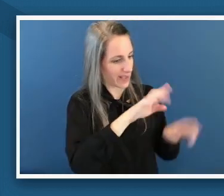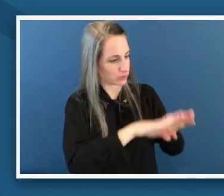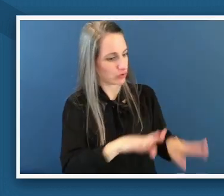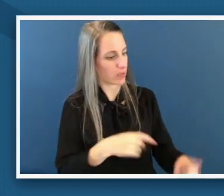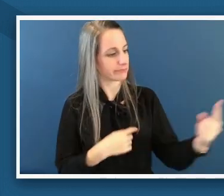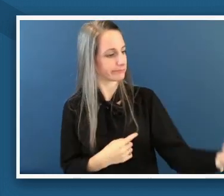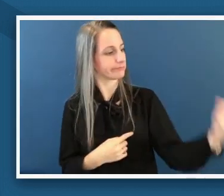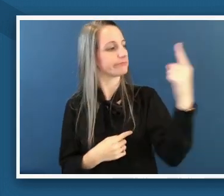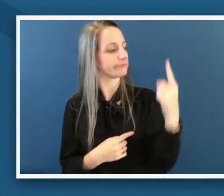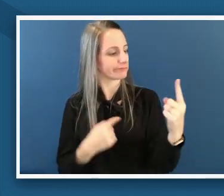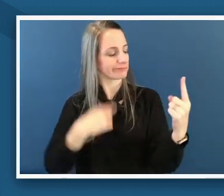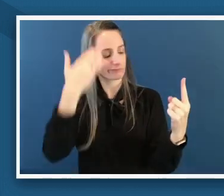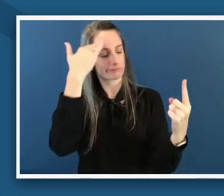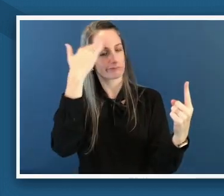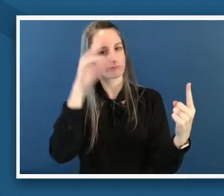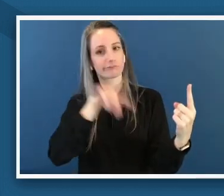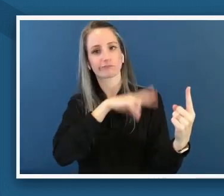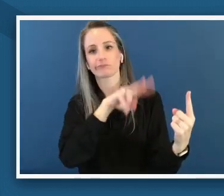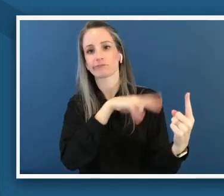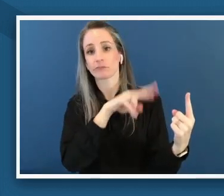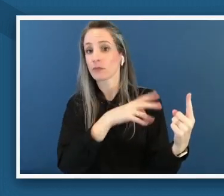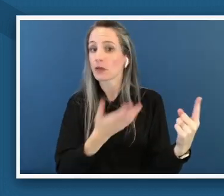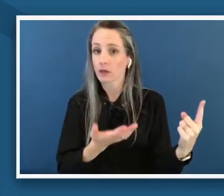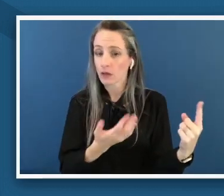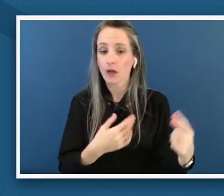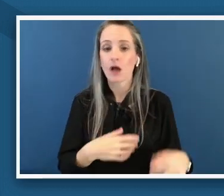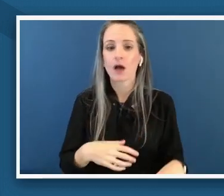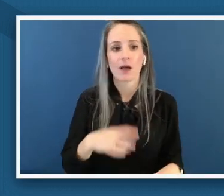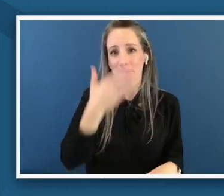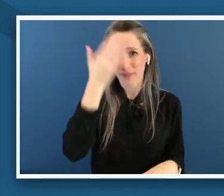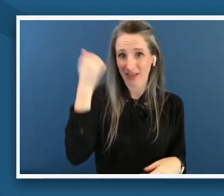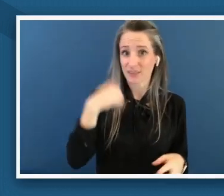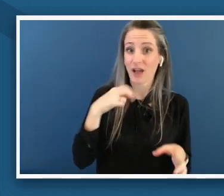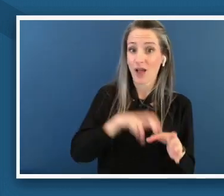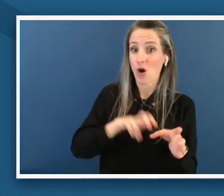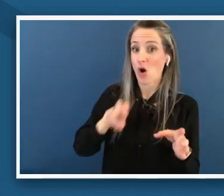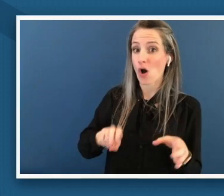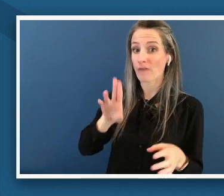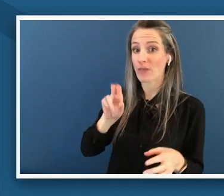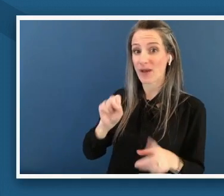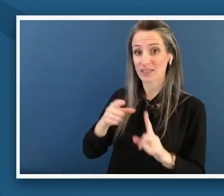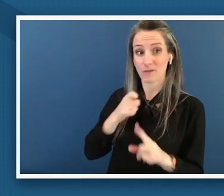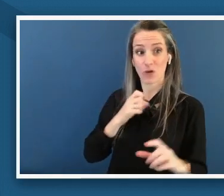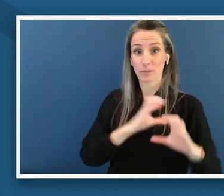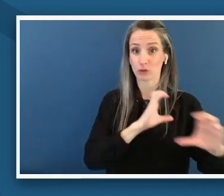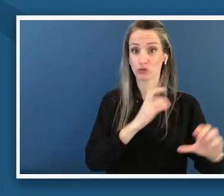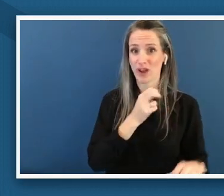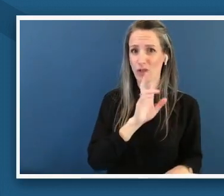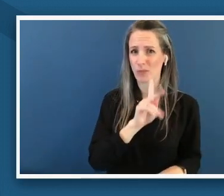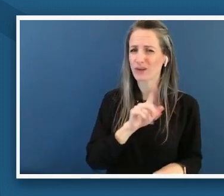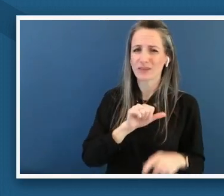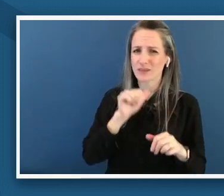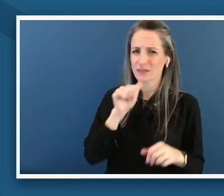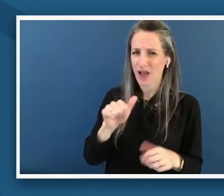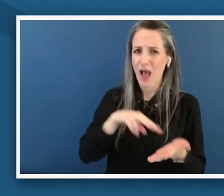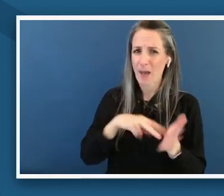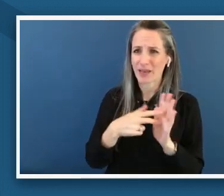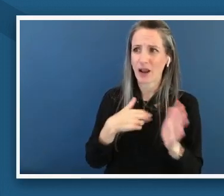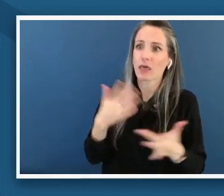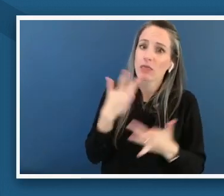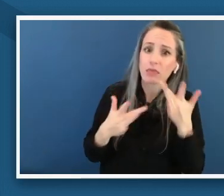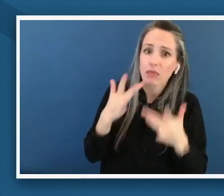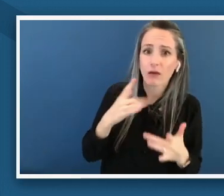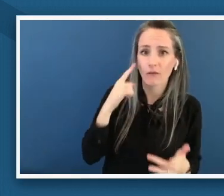Just because I came off the bus from the trailer park didn't mean that there wasn't food in the refrigerator. There was food in the